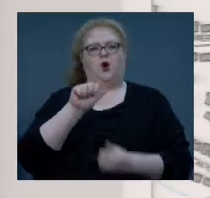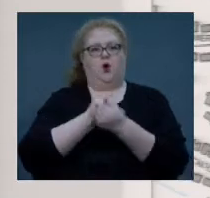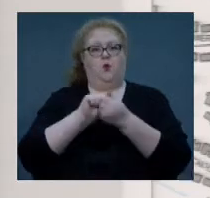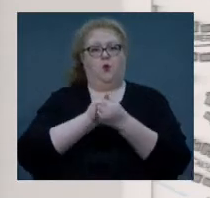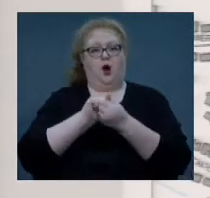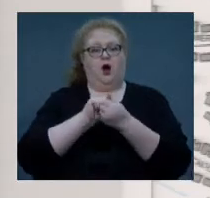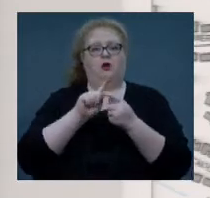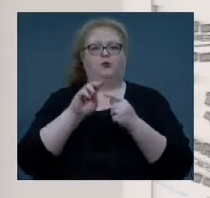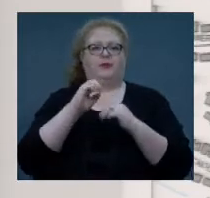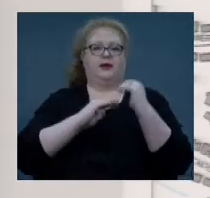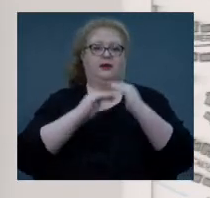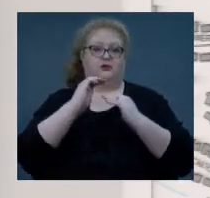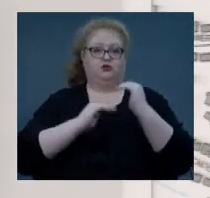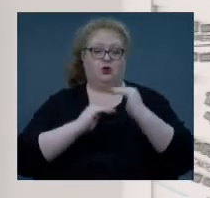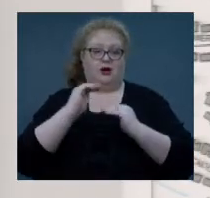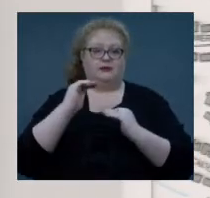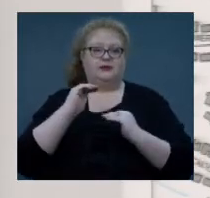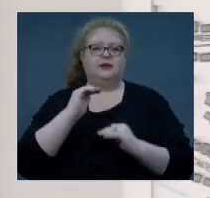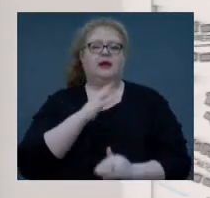be constructed.